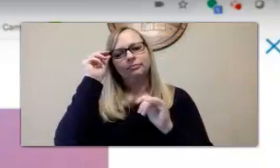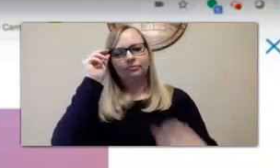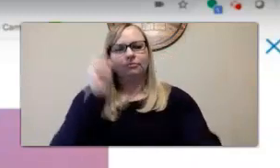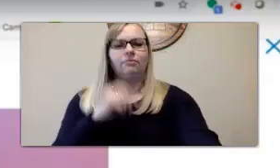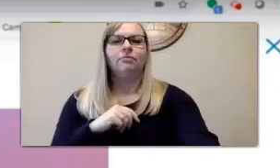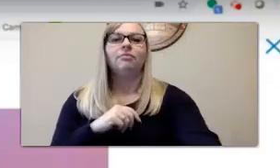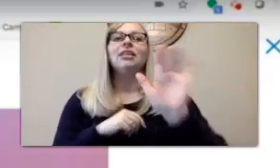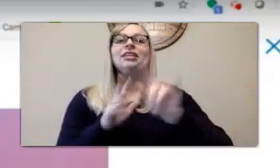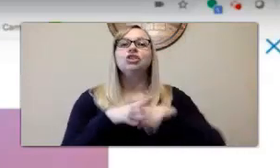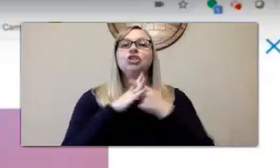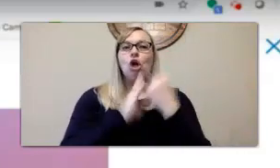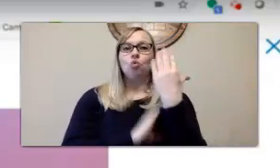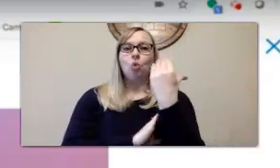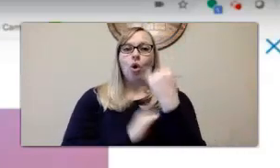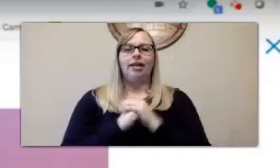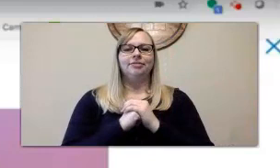You start recording.